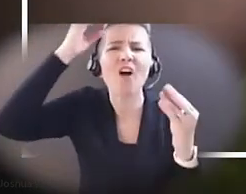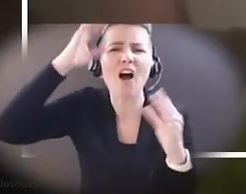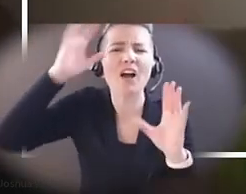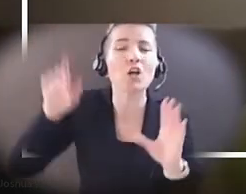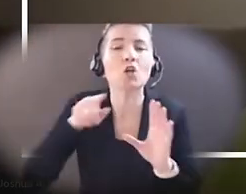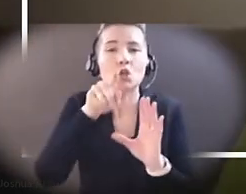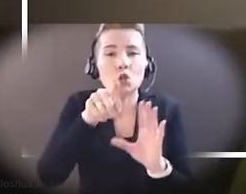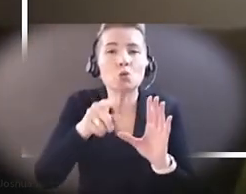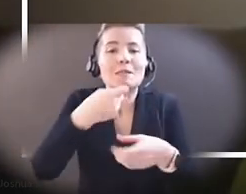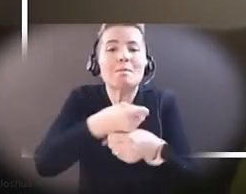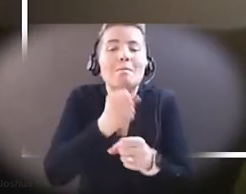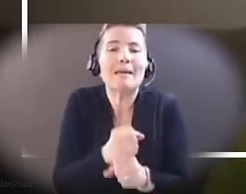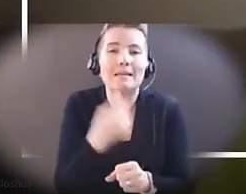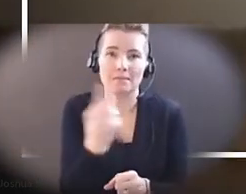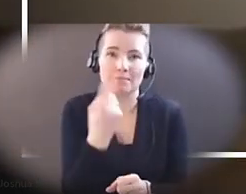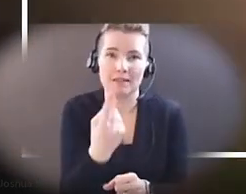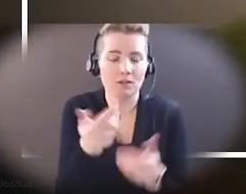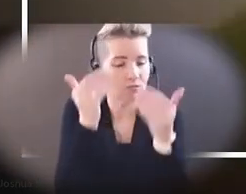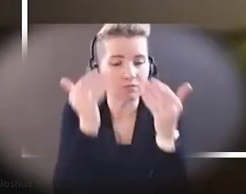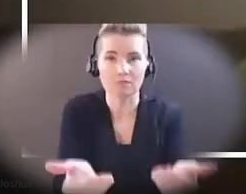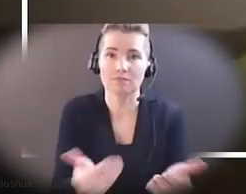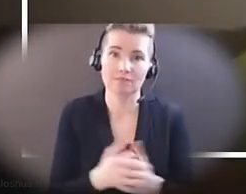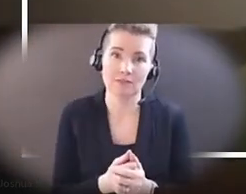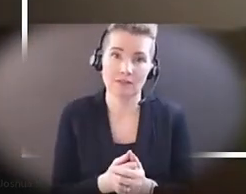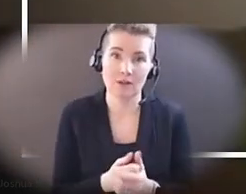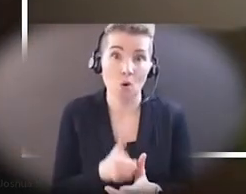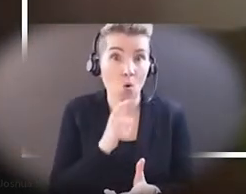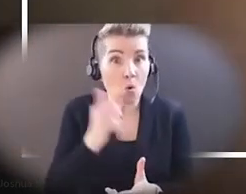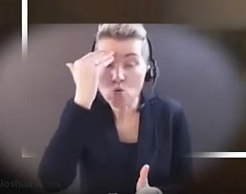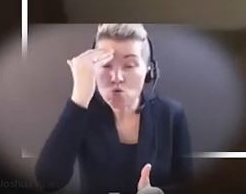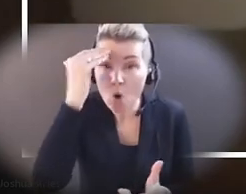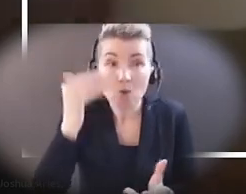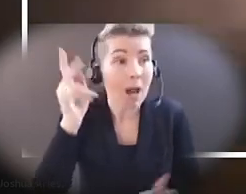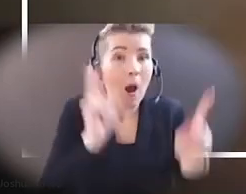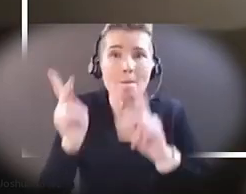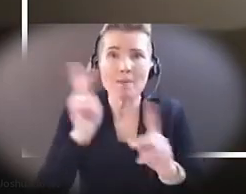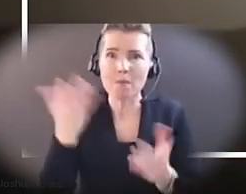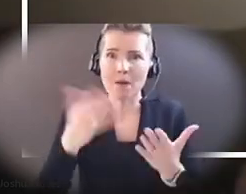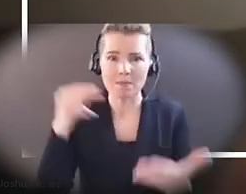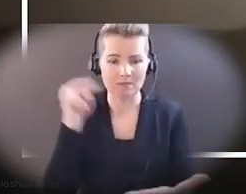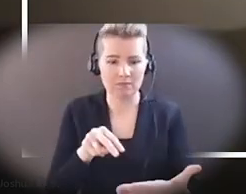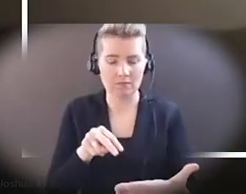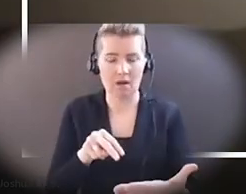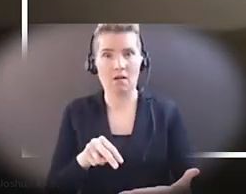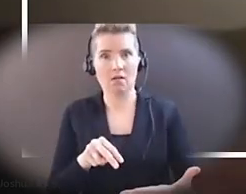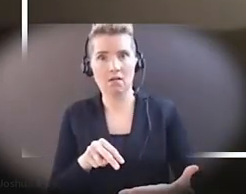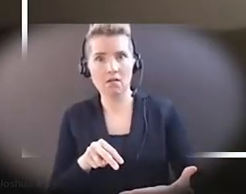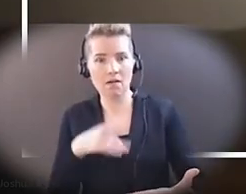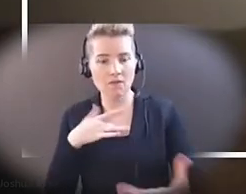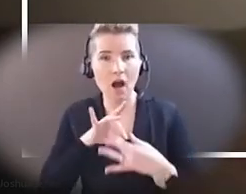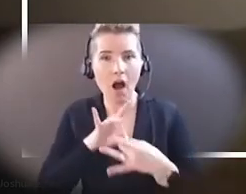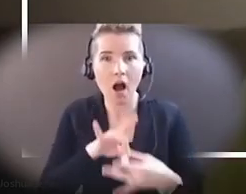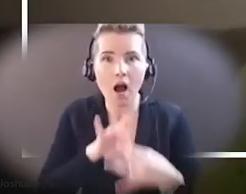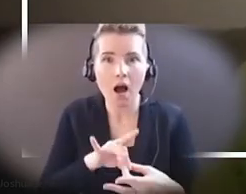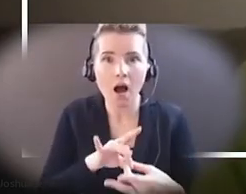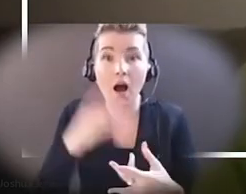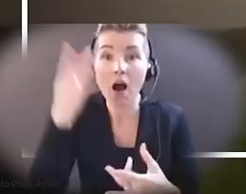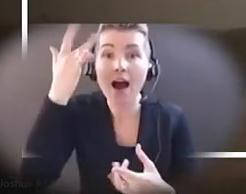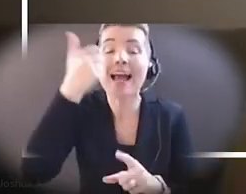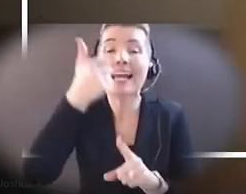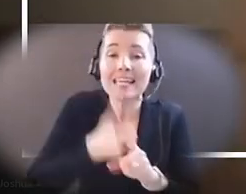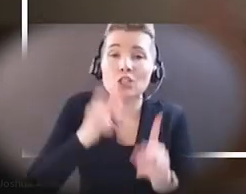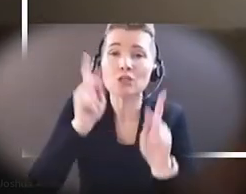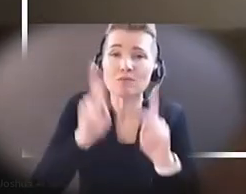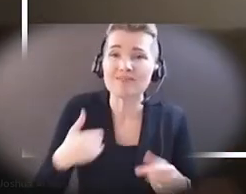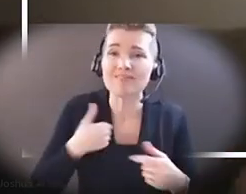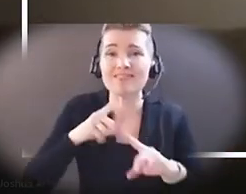out into this world, because who knows, people are really going to vibe with what you have to say, because everyone has a different perspective on life, right? And especially